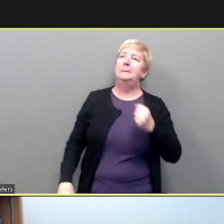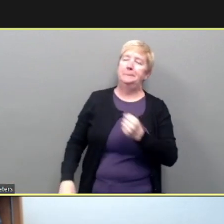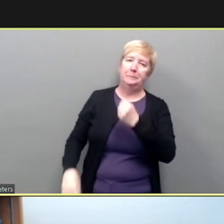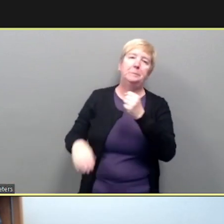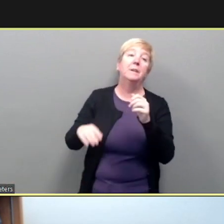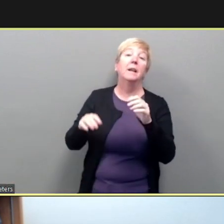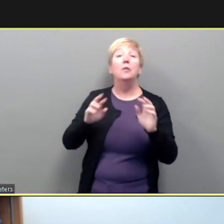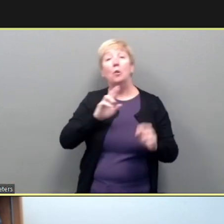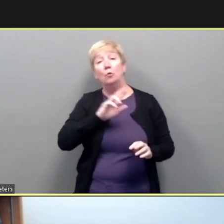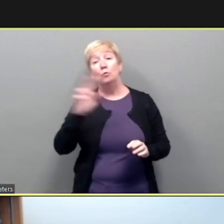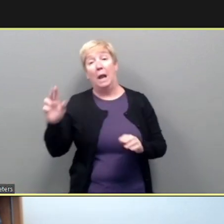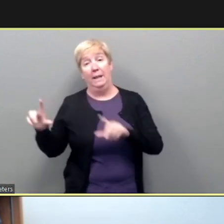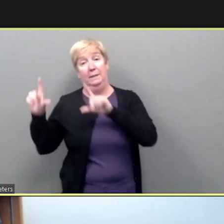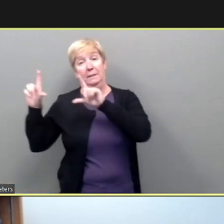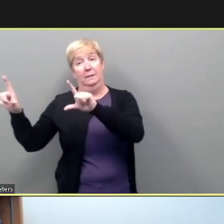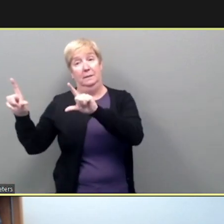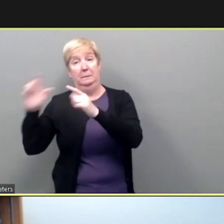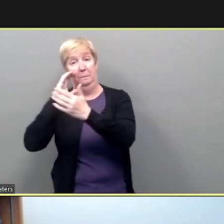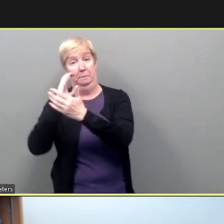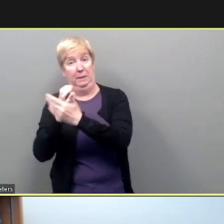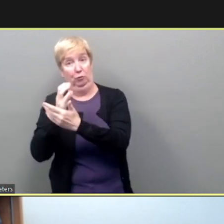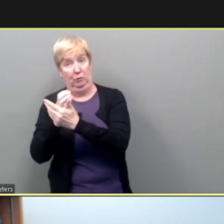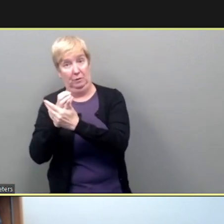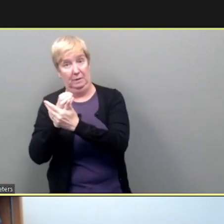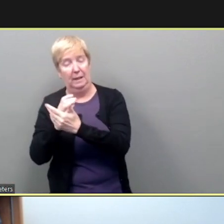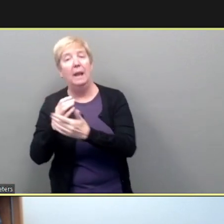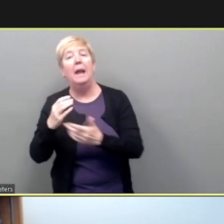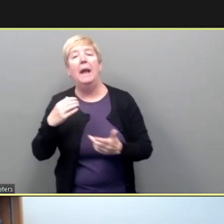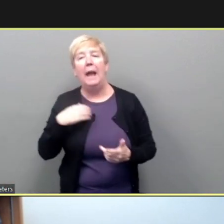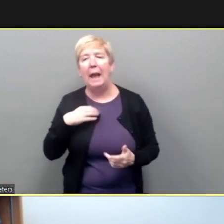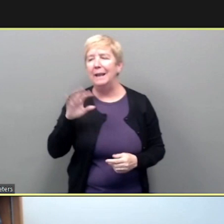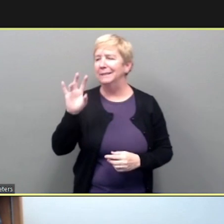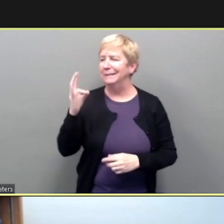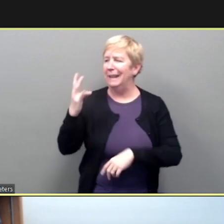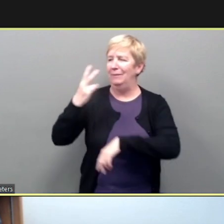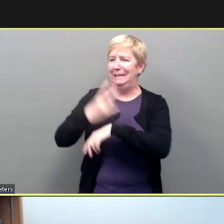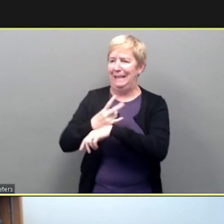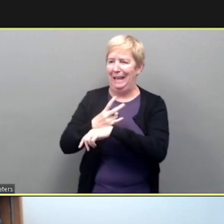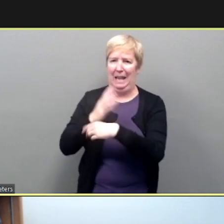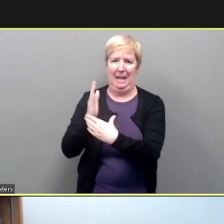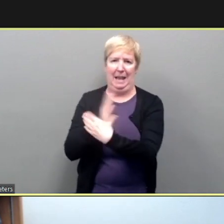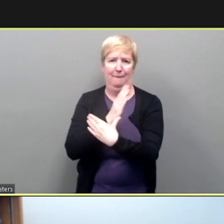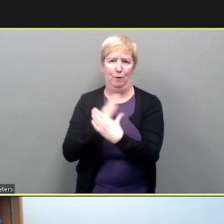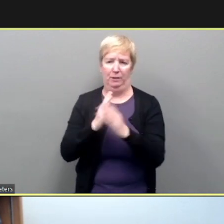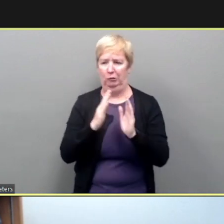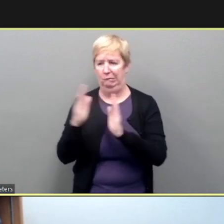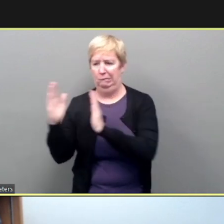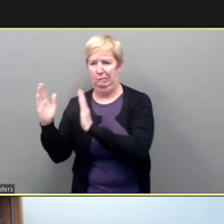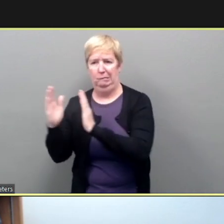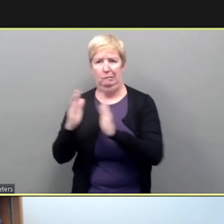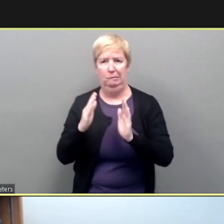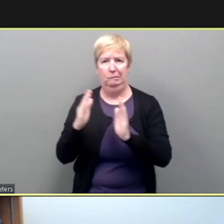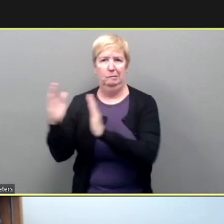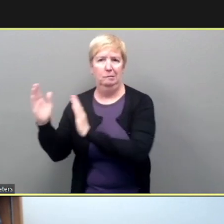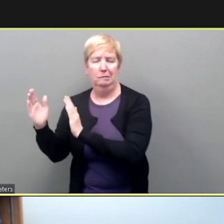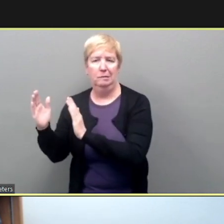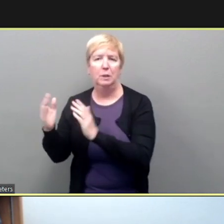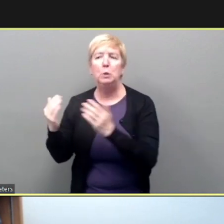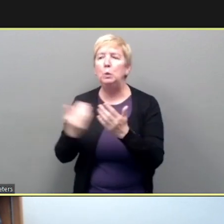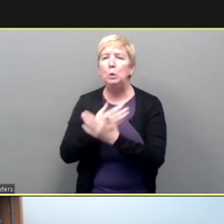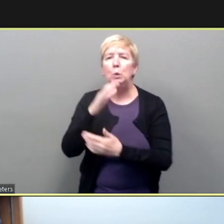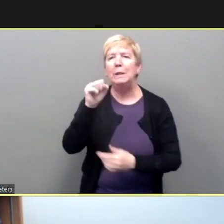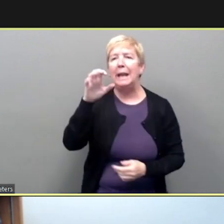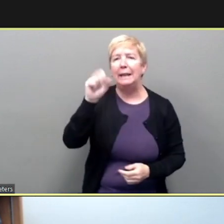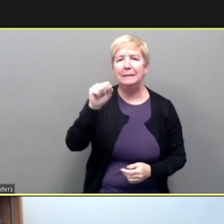on the right-hand side of the slide shows the 7-day moving average of daily new cases in the United